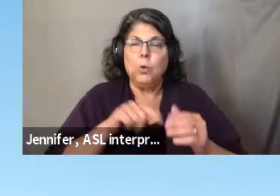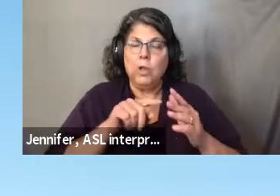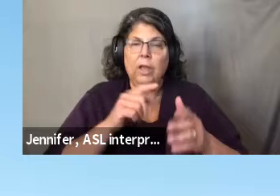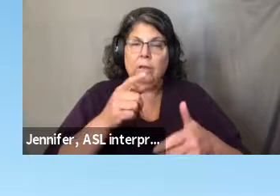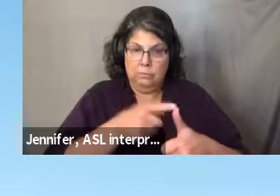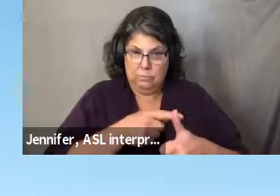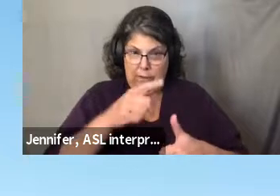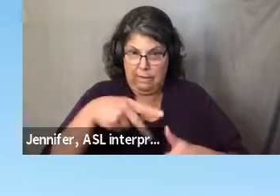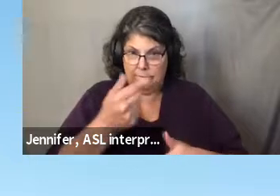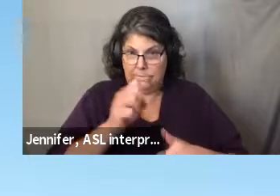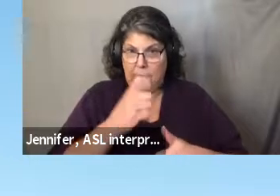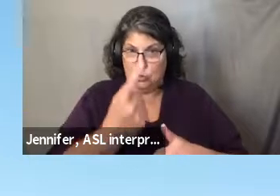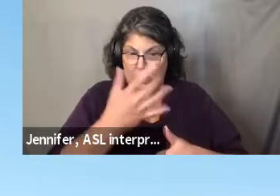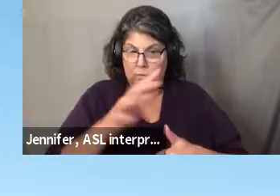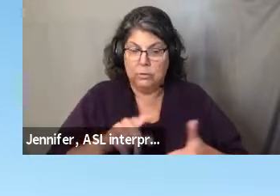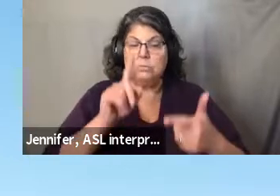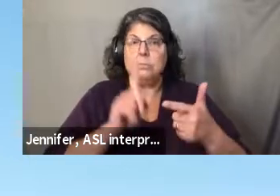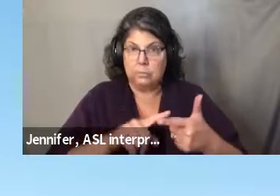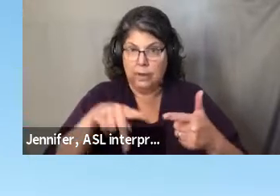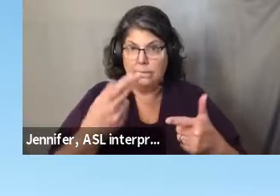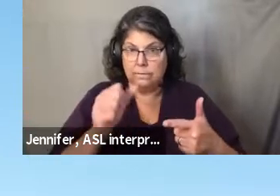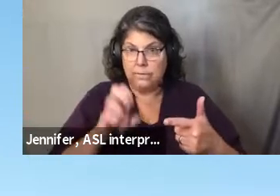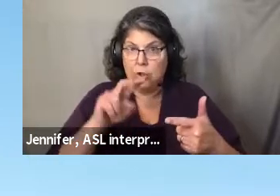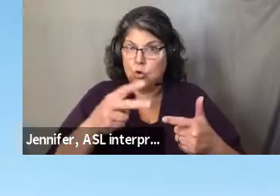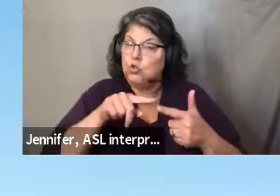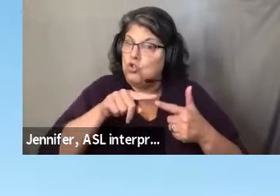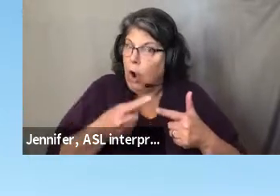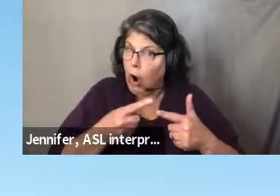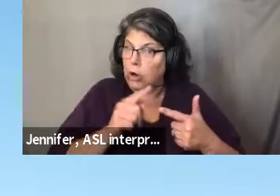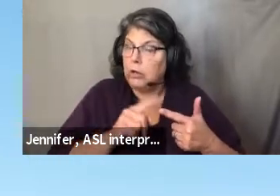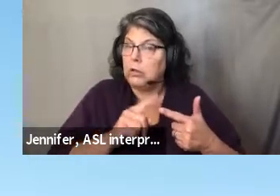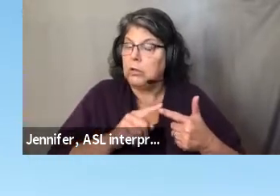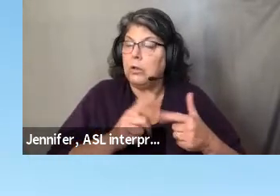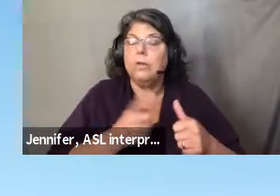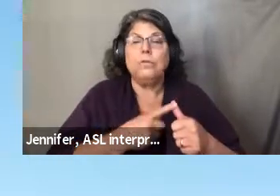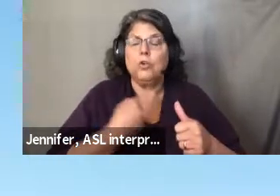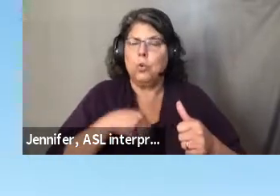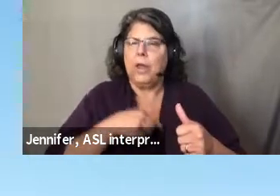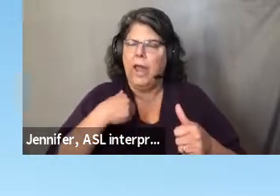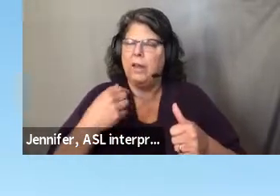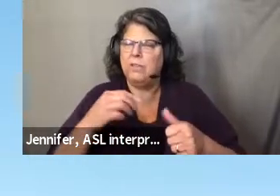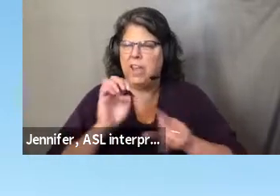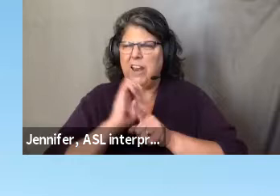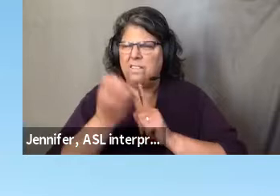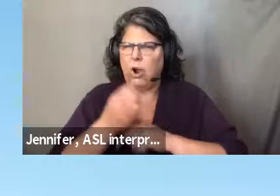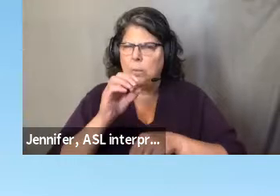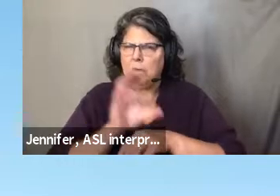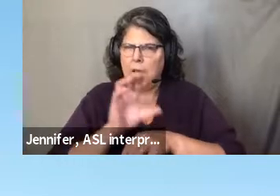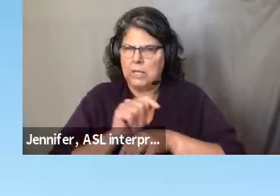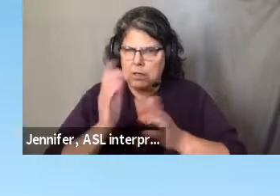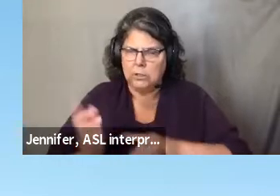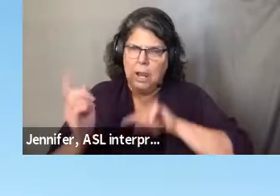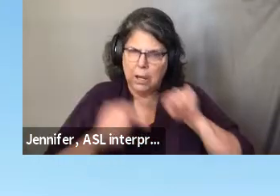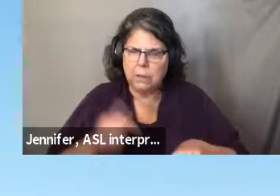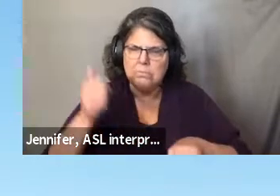phase 1, as we start phase 2, the first thing we usually do, we have a consultant, environmental consultant, that comes in and does a